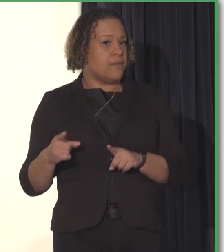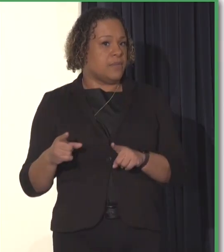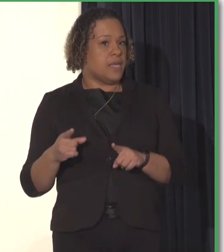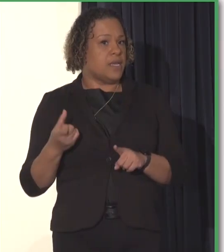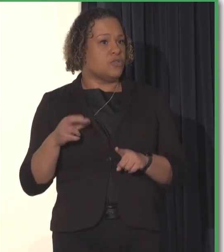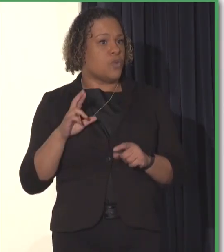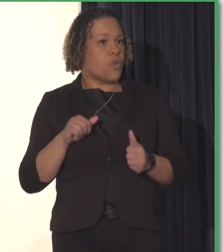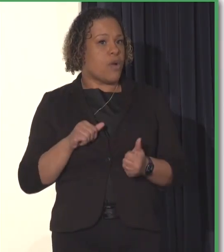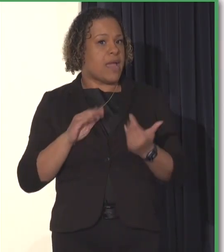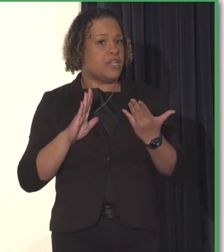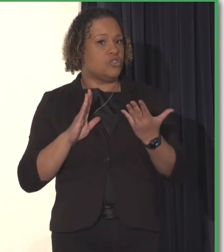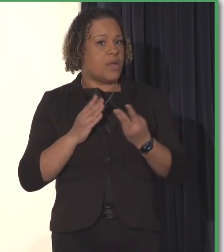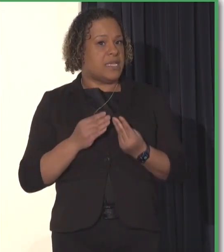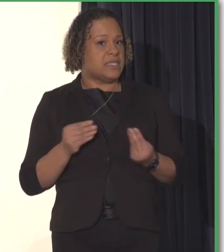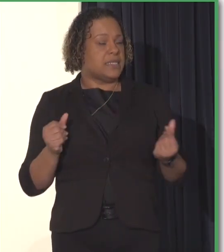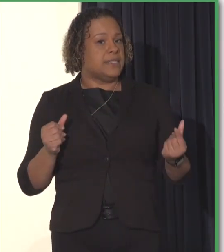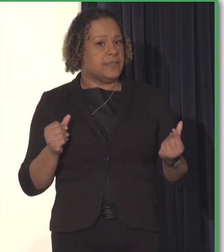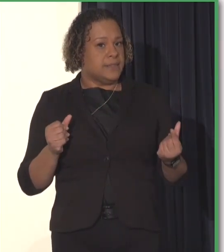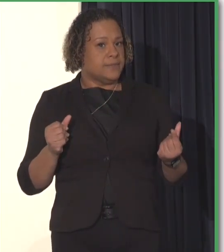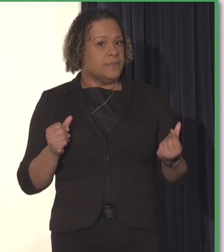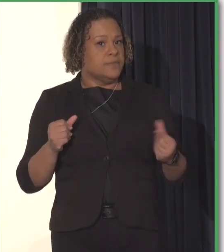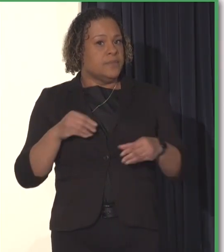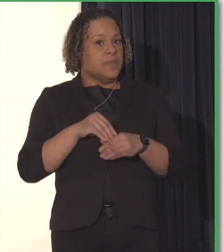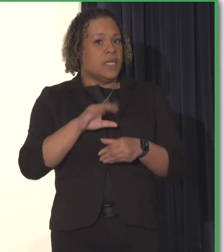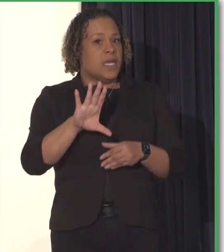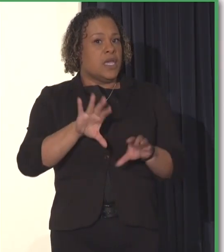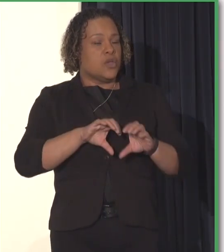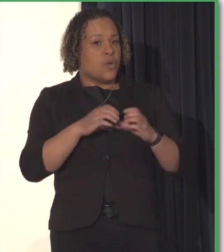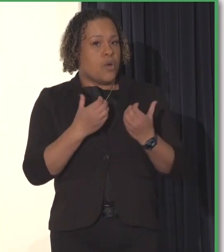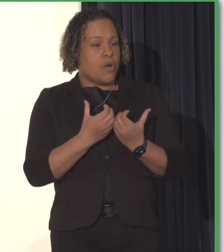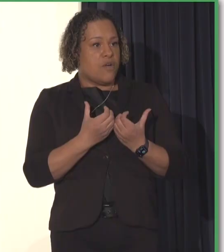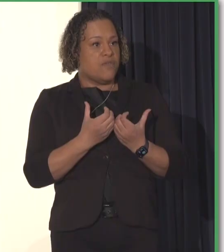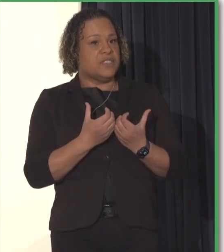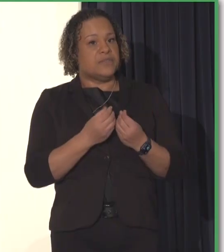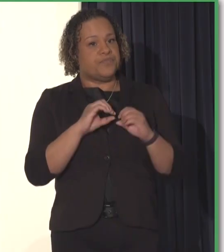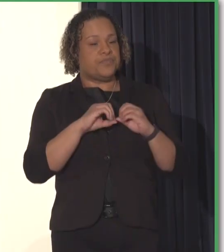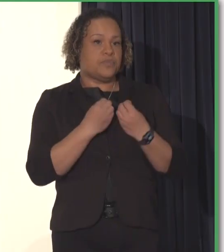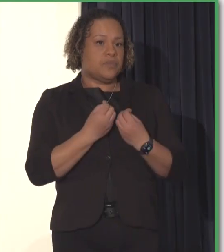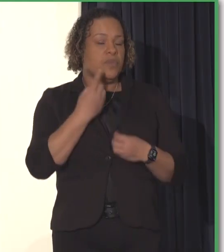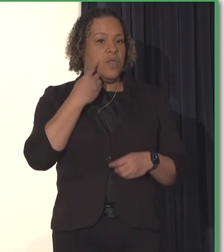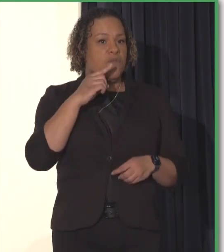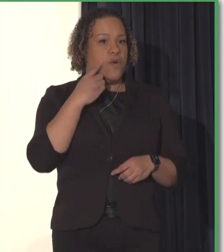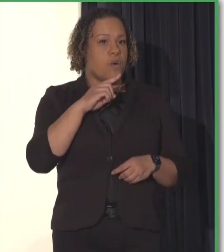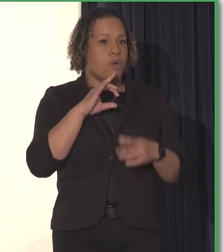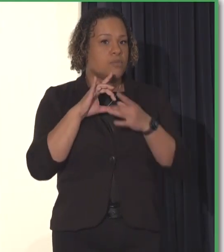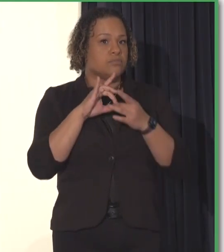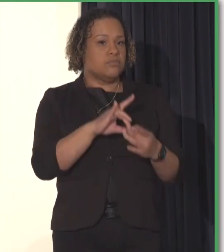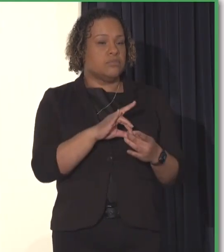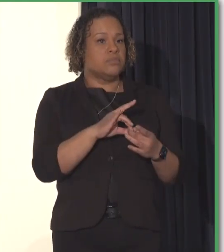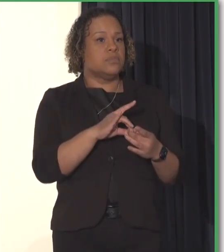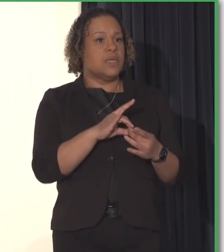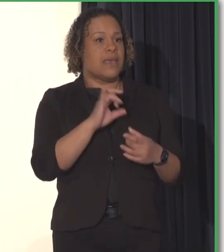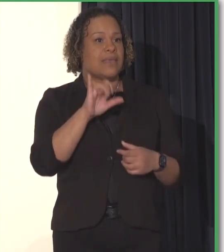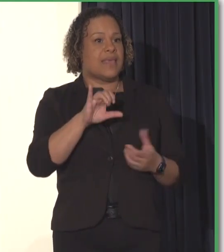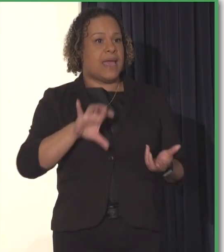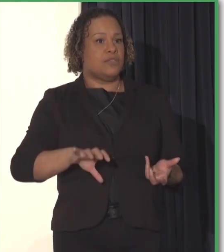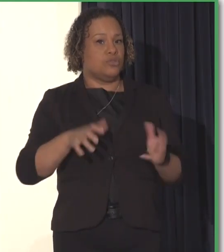addressed in your office, pertaining this screw